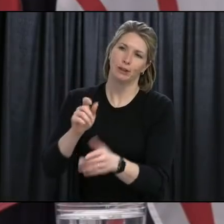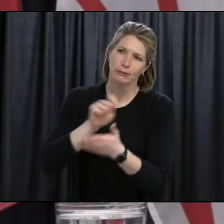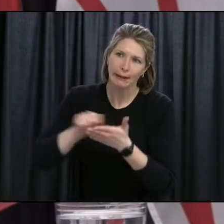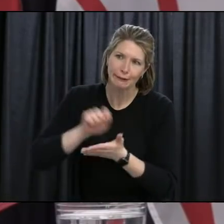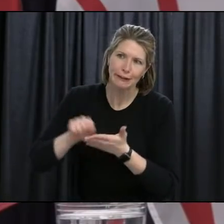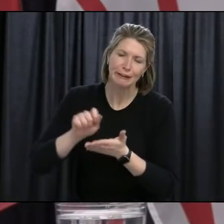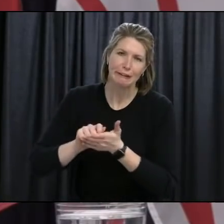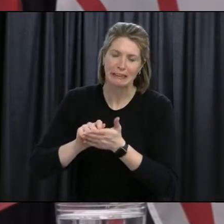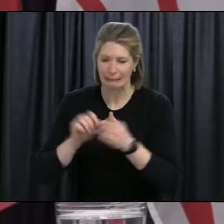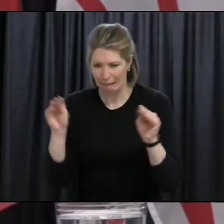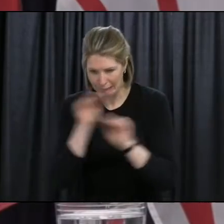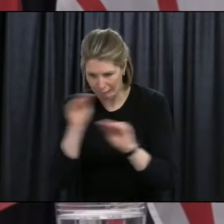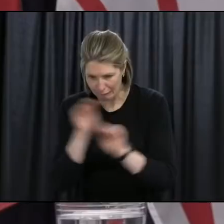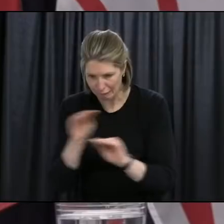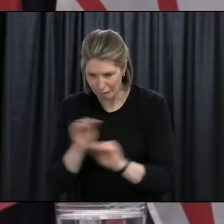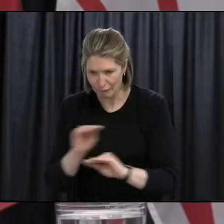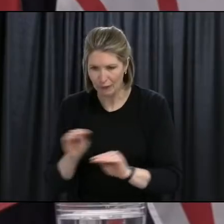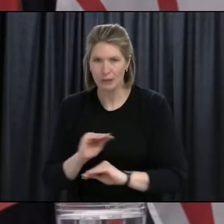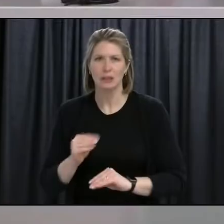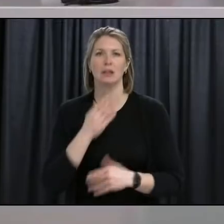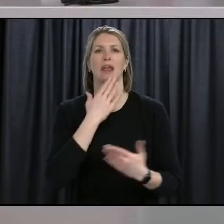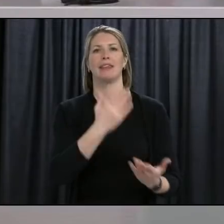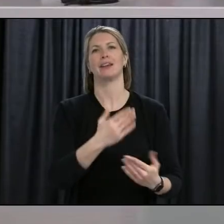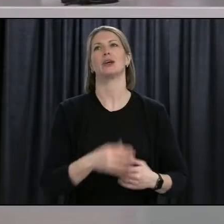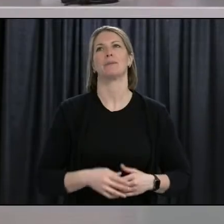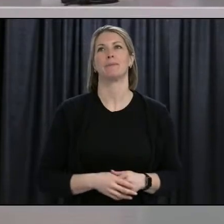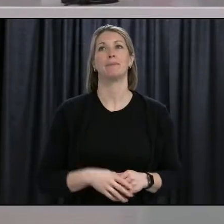that. Thank you very much.